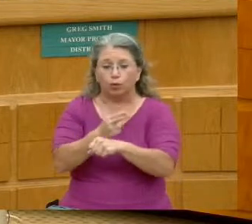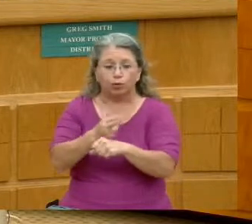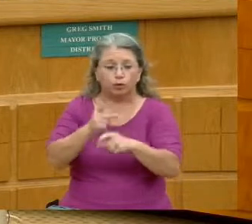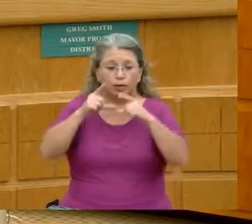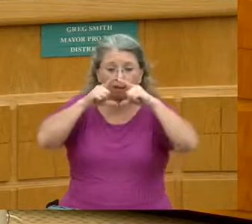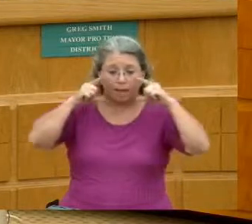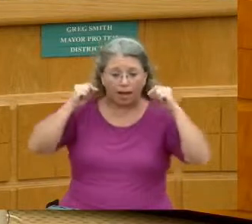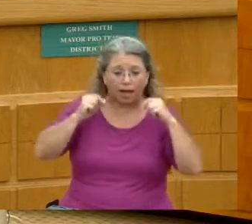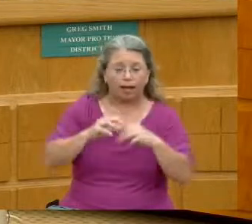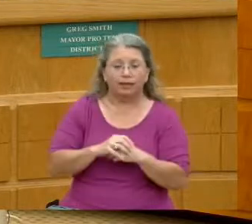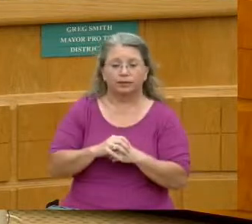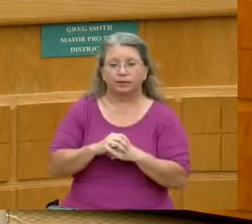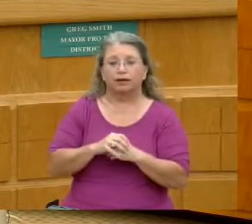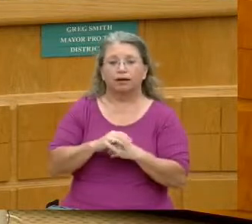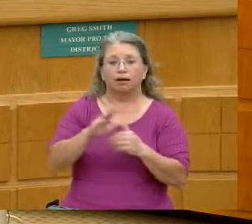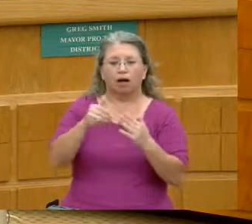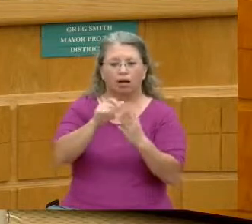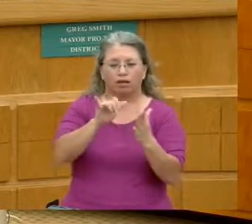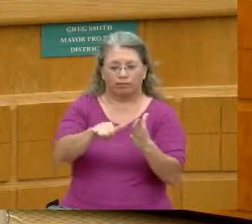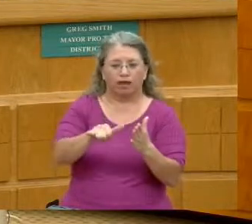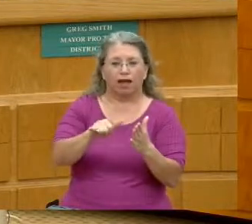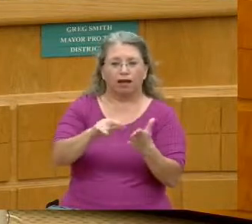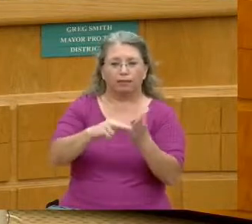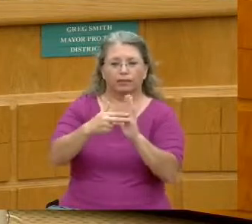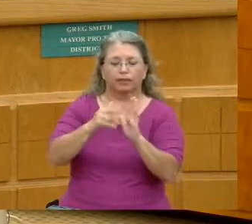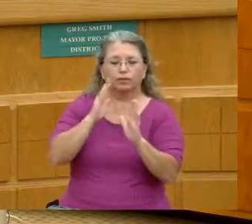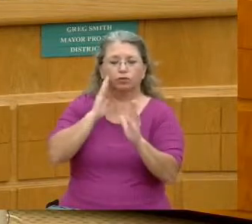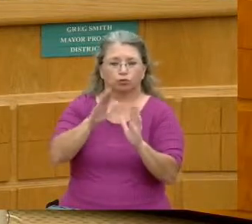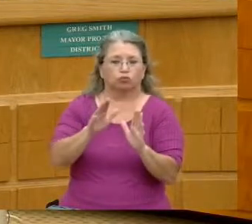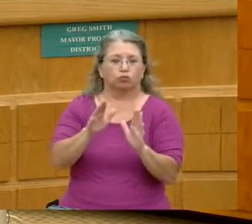to infect other people. Do you not isolate when